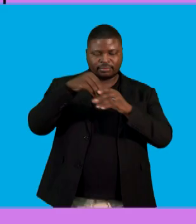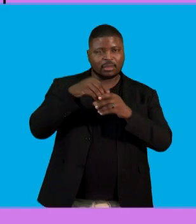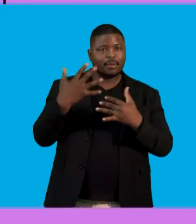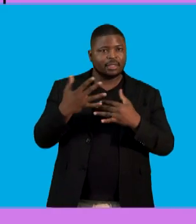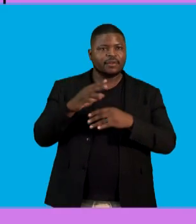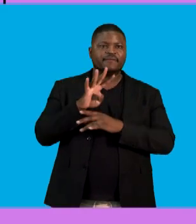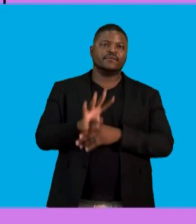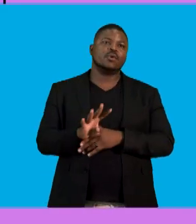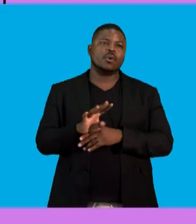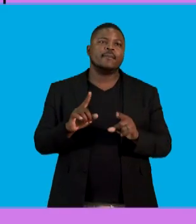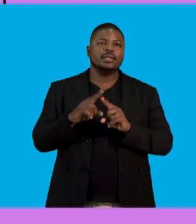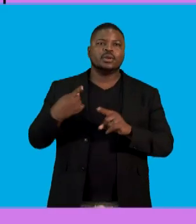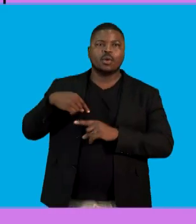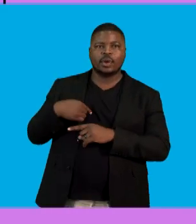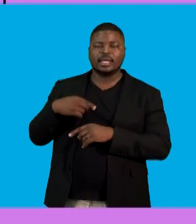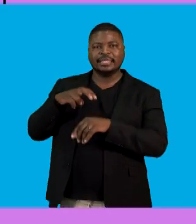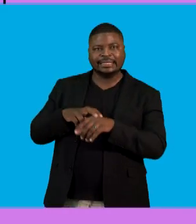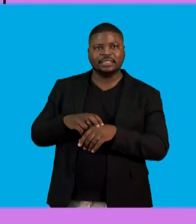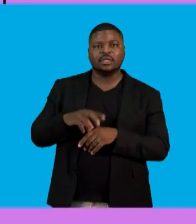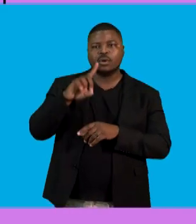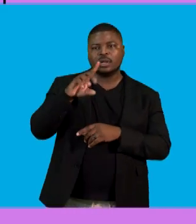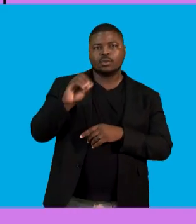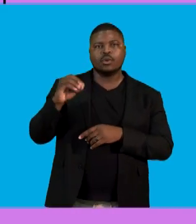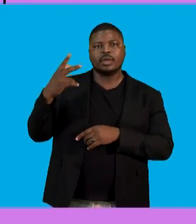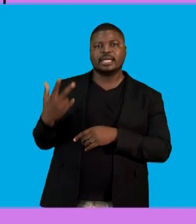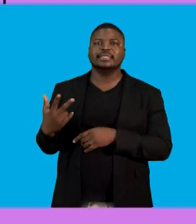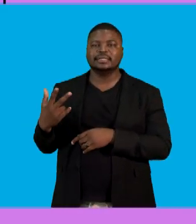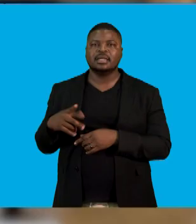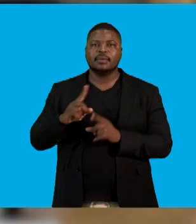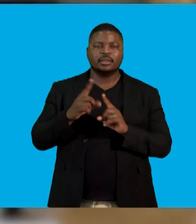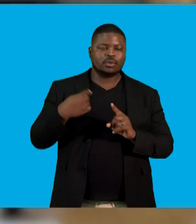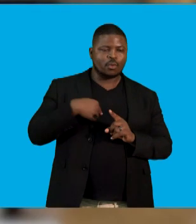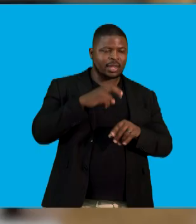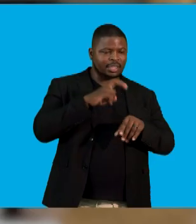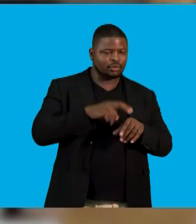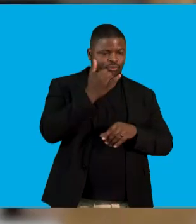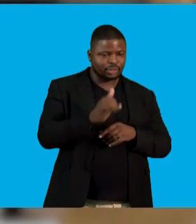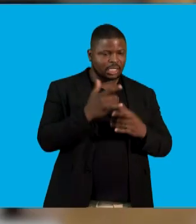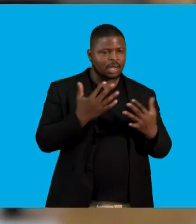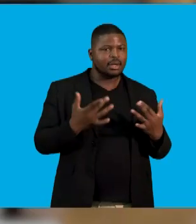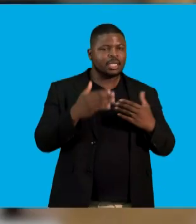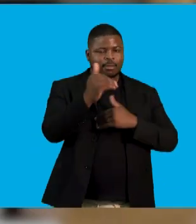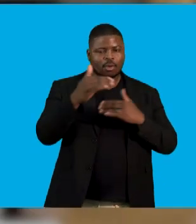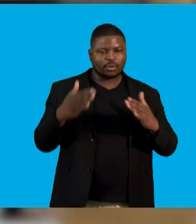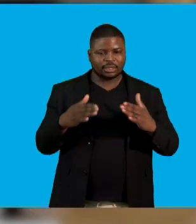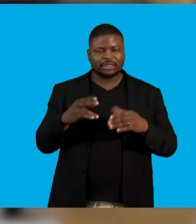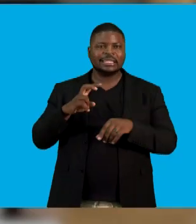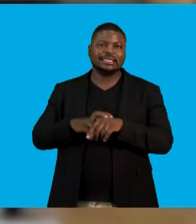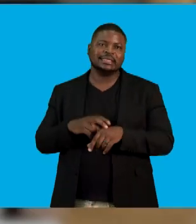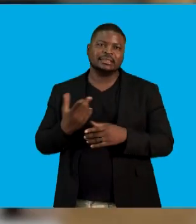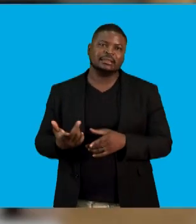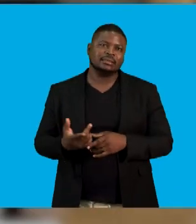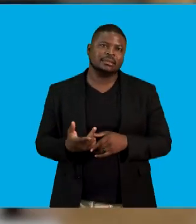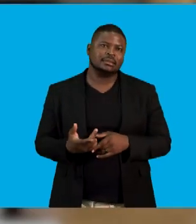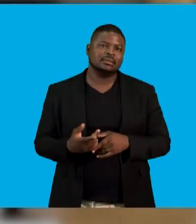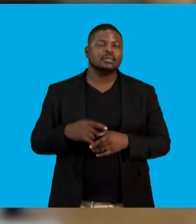need? We need 108. So we have to check first the number of boxes that are required so that we can multiply it with the price, because they are selling